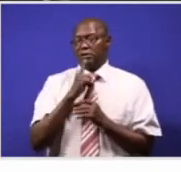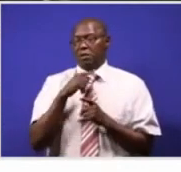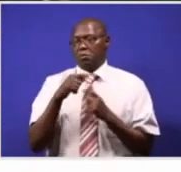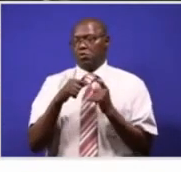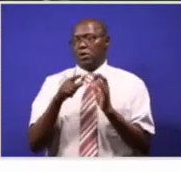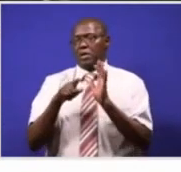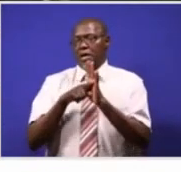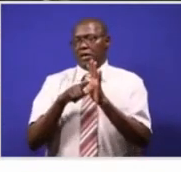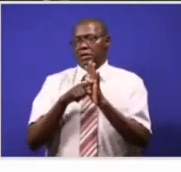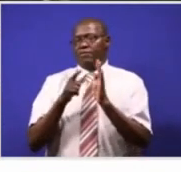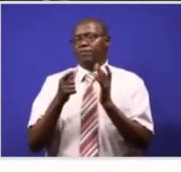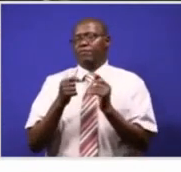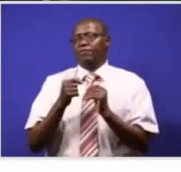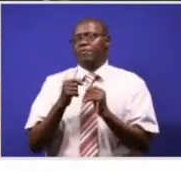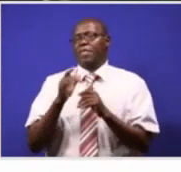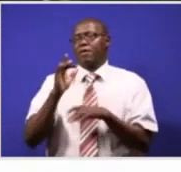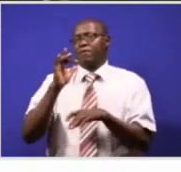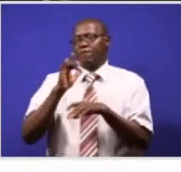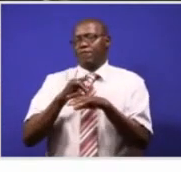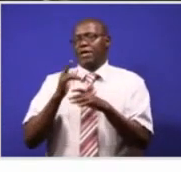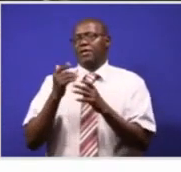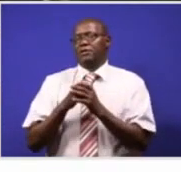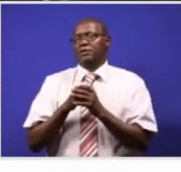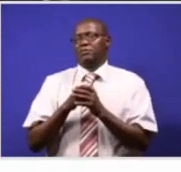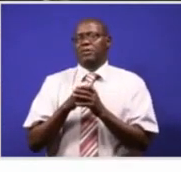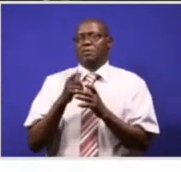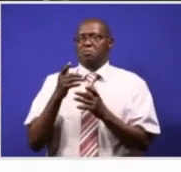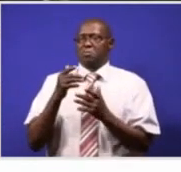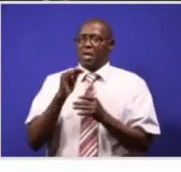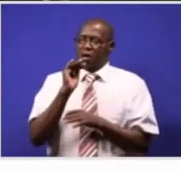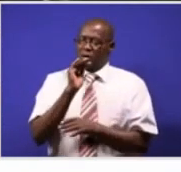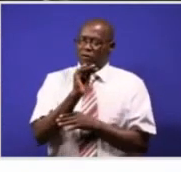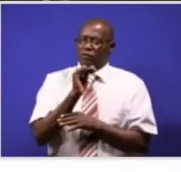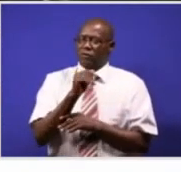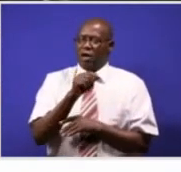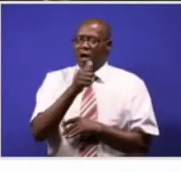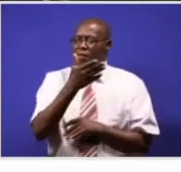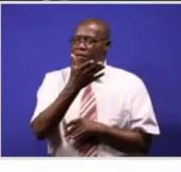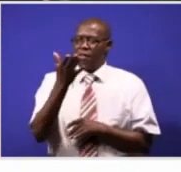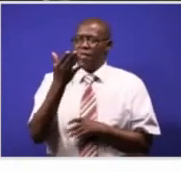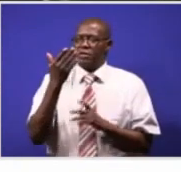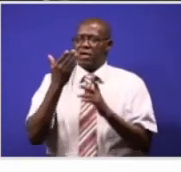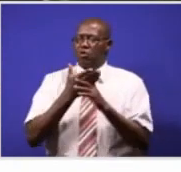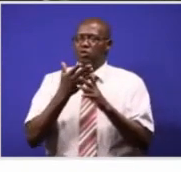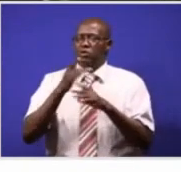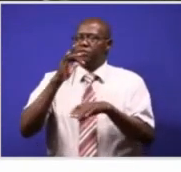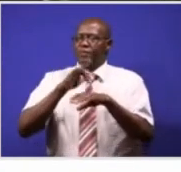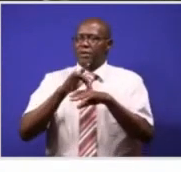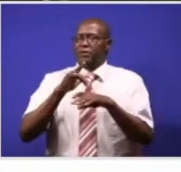of the demonstrations to the economy, but are there any psychological effects to the same, and if they are there, what are they?